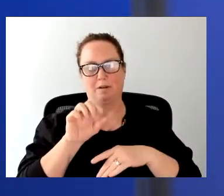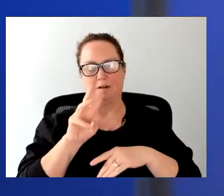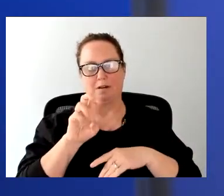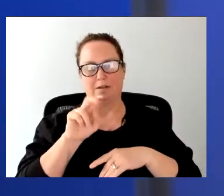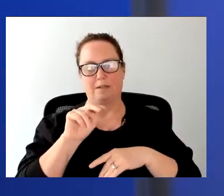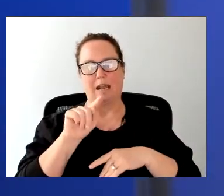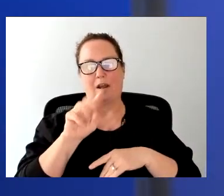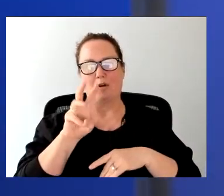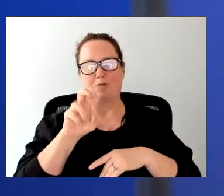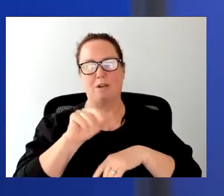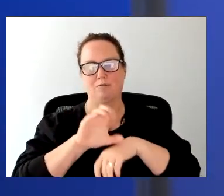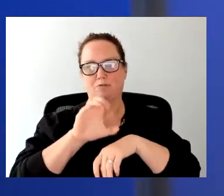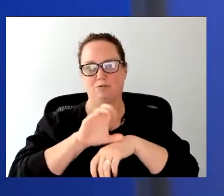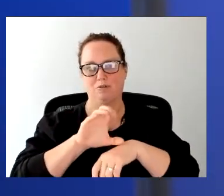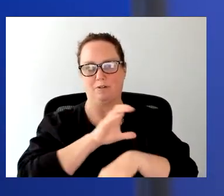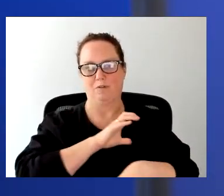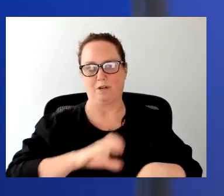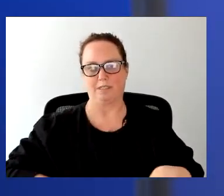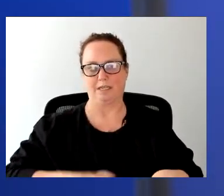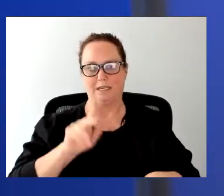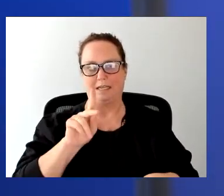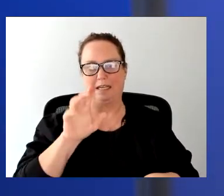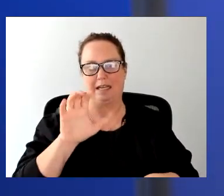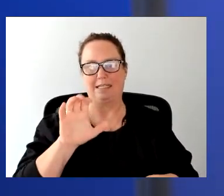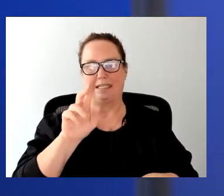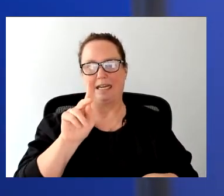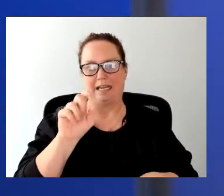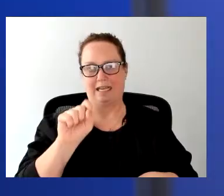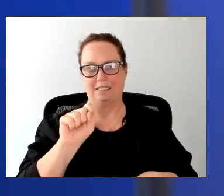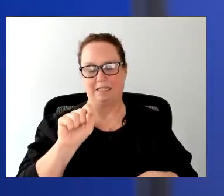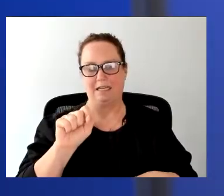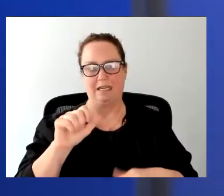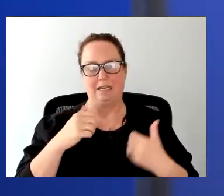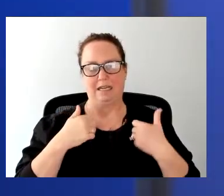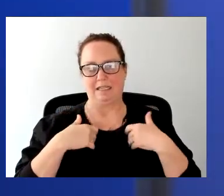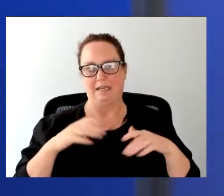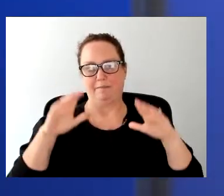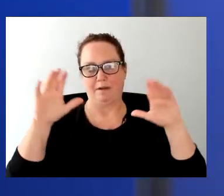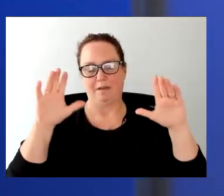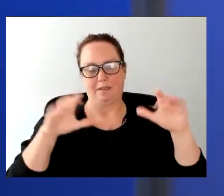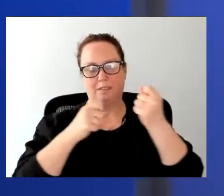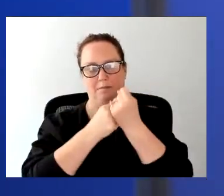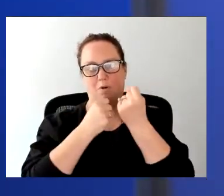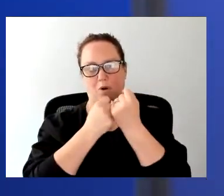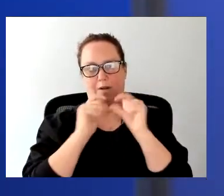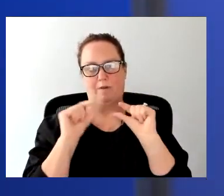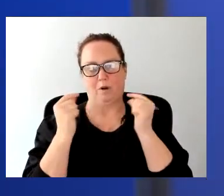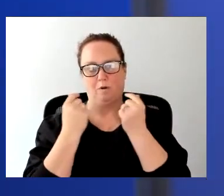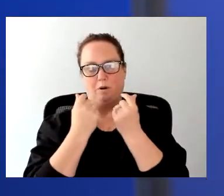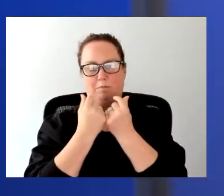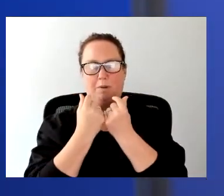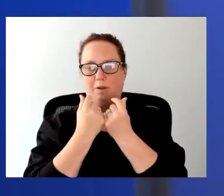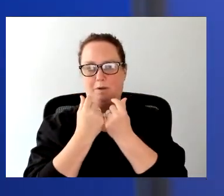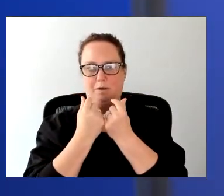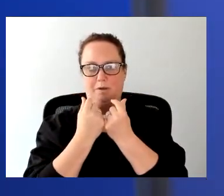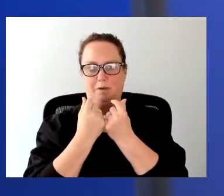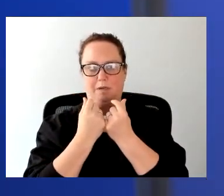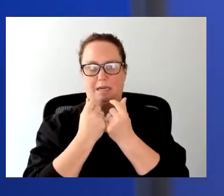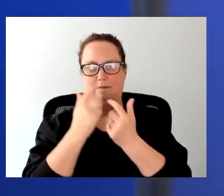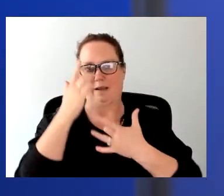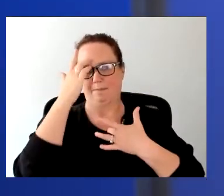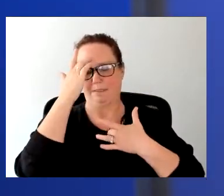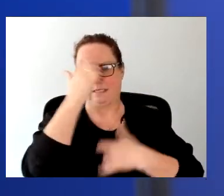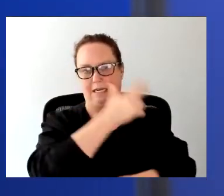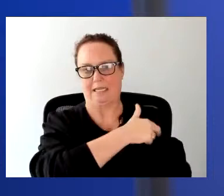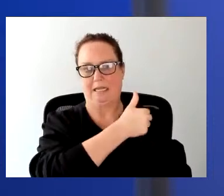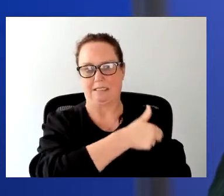Christ in Kansas City, Kansas, and they have been such a supportive group as far as, you know, if I'm sick and in the hospital.